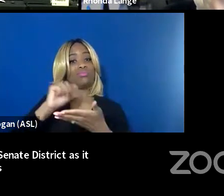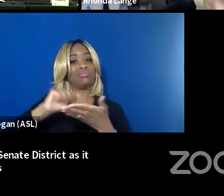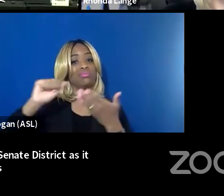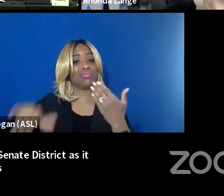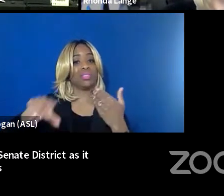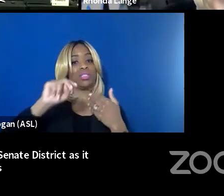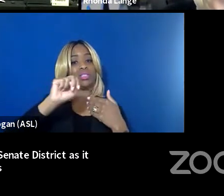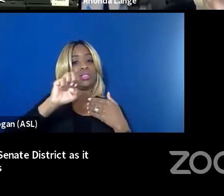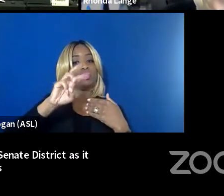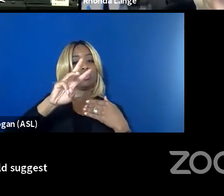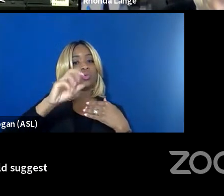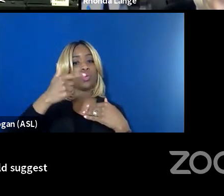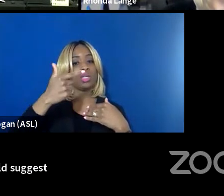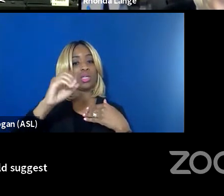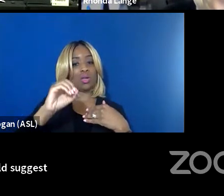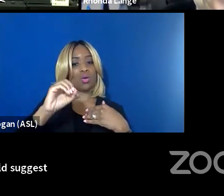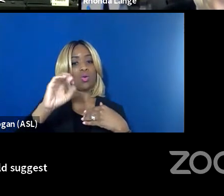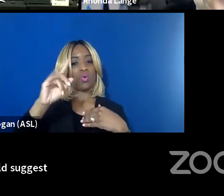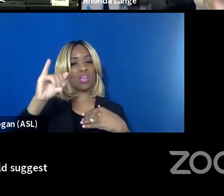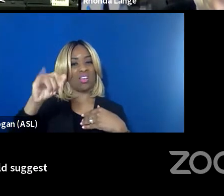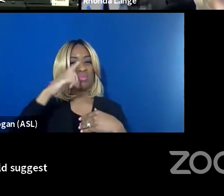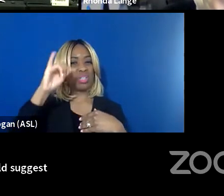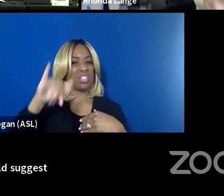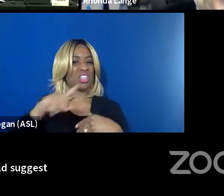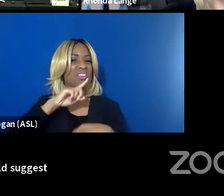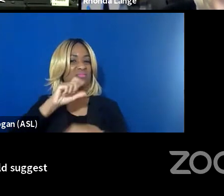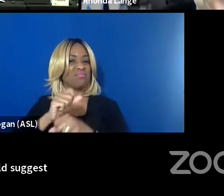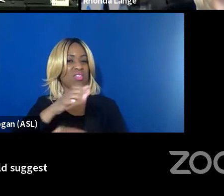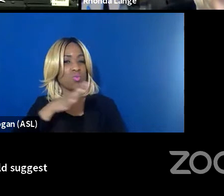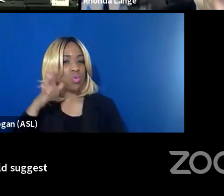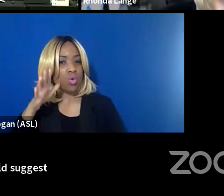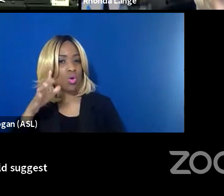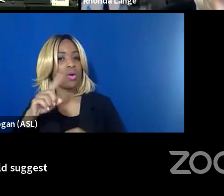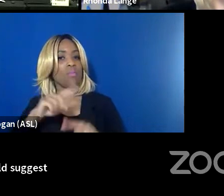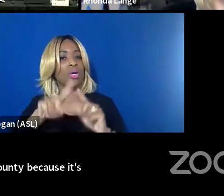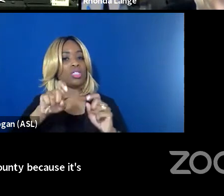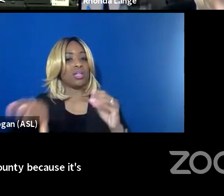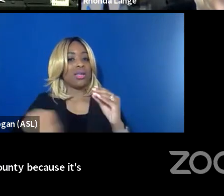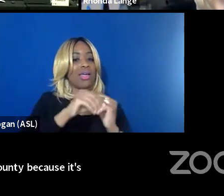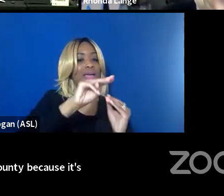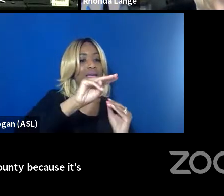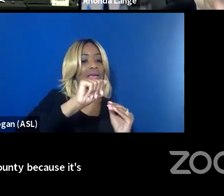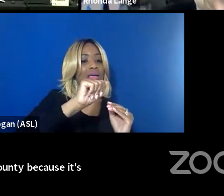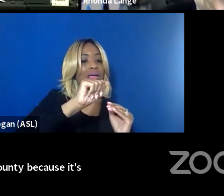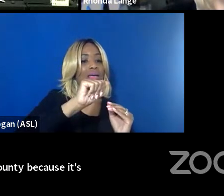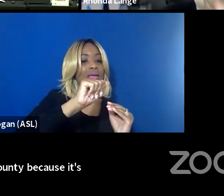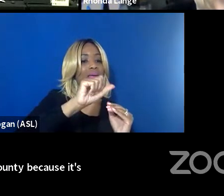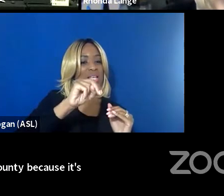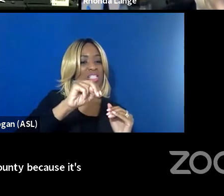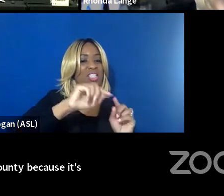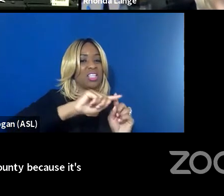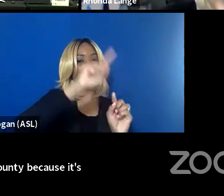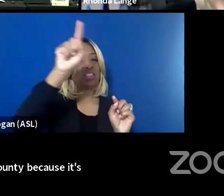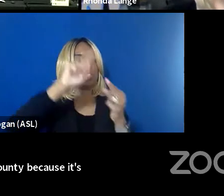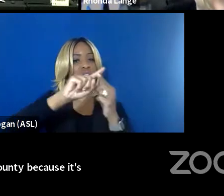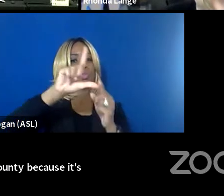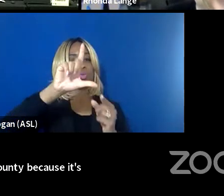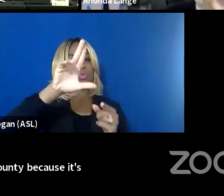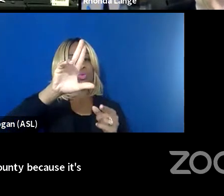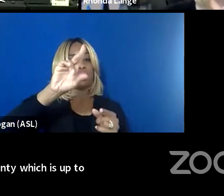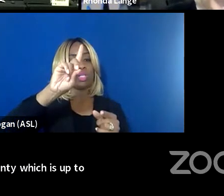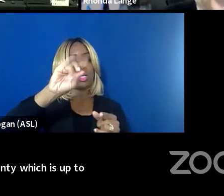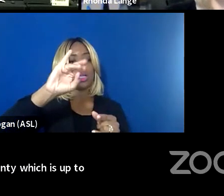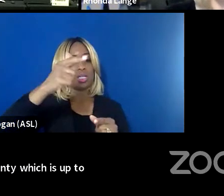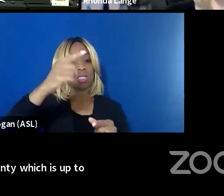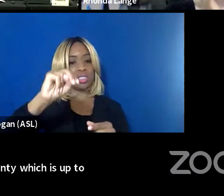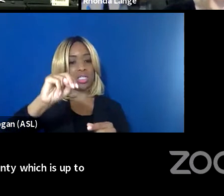Newaygo County because it is rural, and then add Mason County, which is up to Ludington, and also add Spring